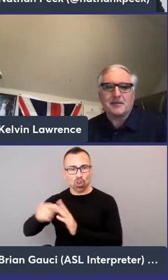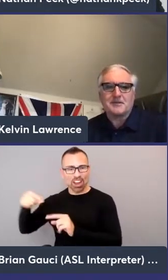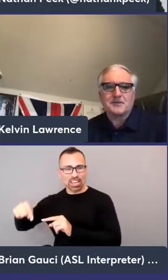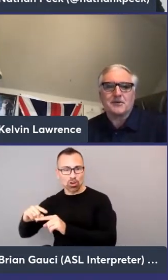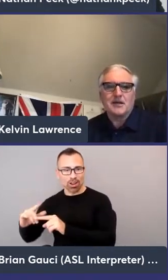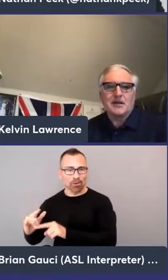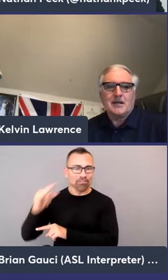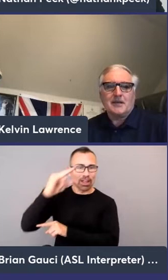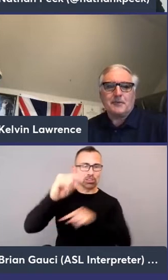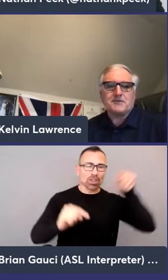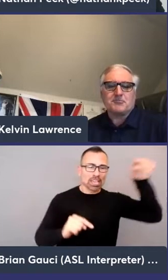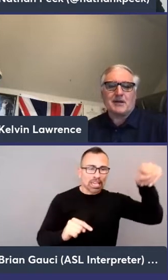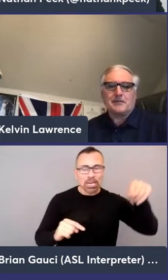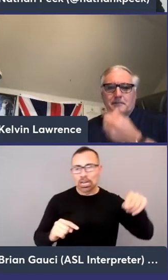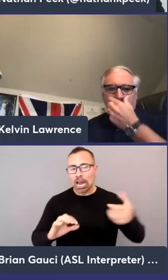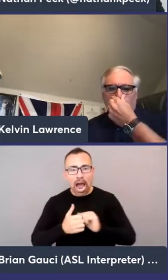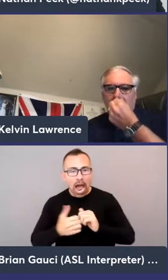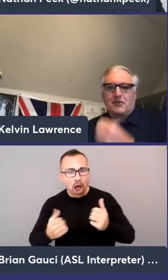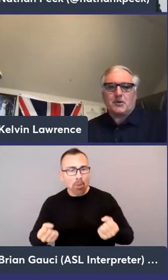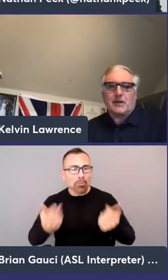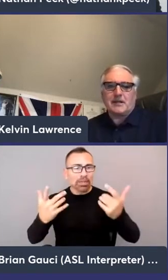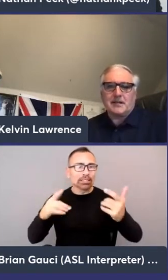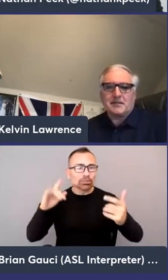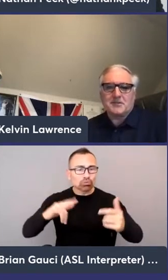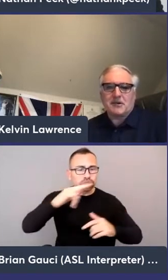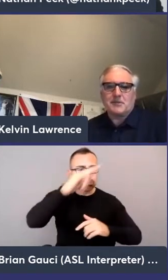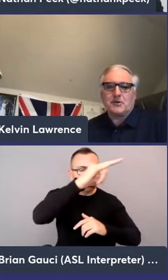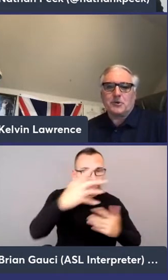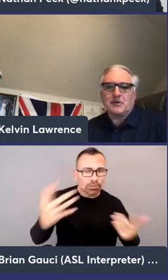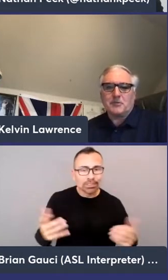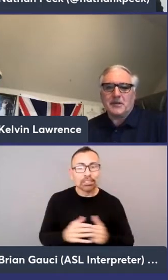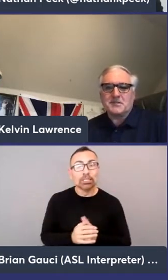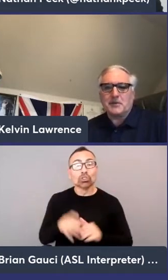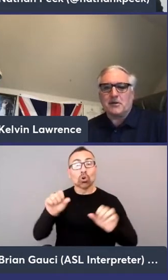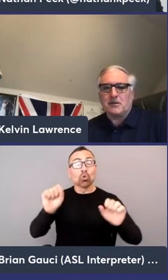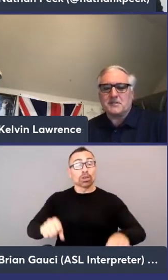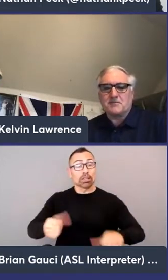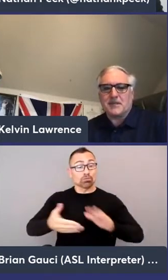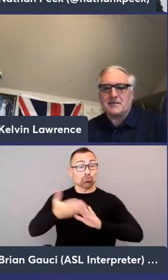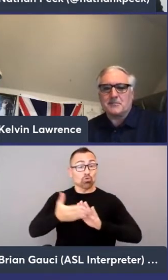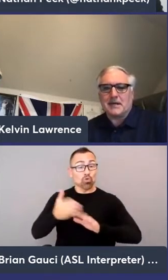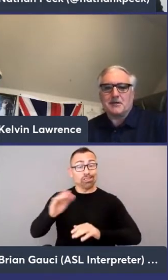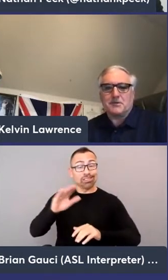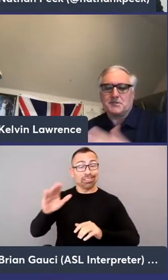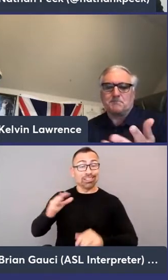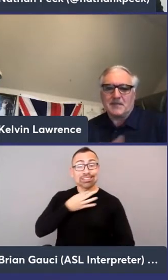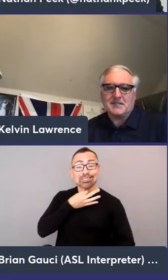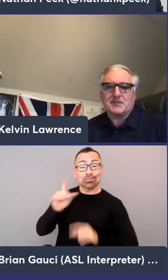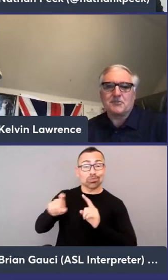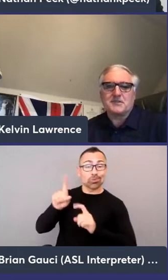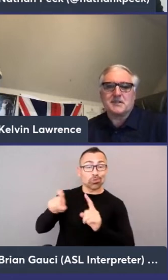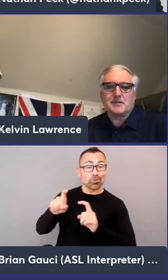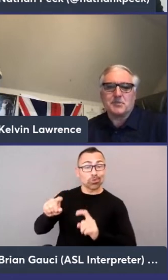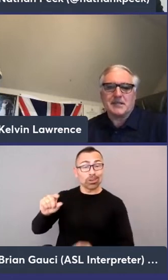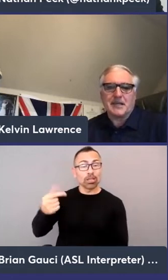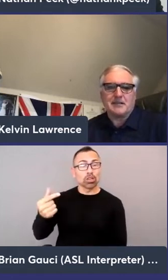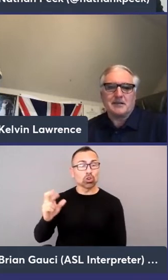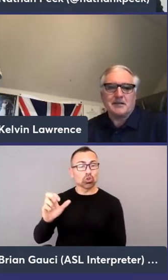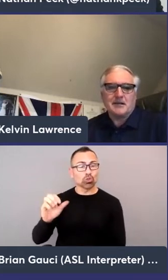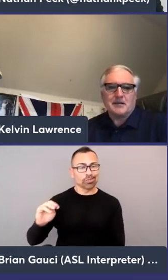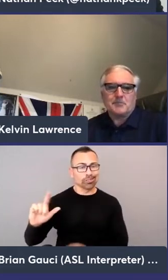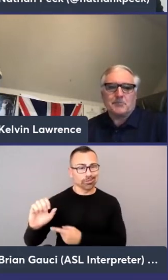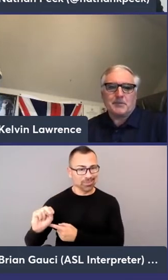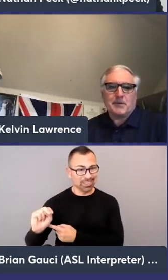kind of thing. So if we just run very quickly this Gremlin query, we can see we got lots of data back, which is interesting. But